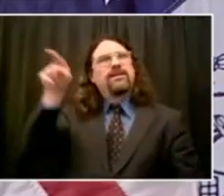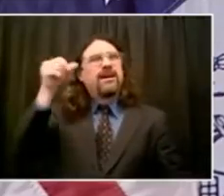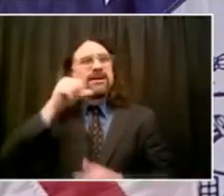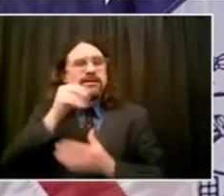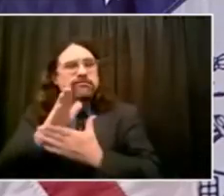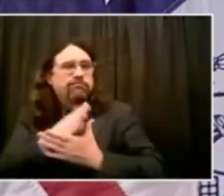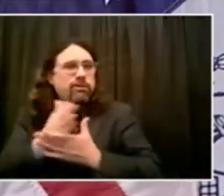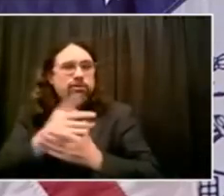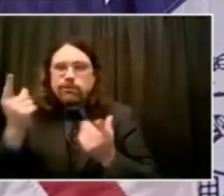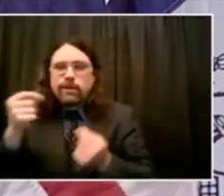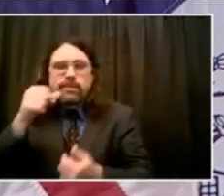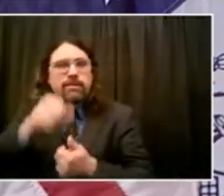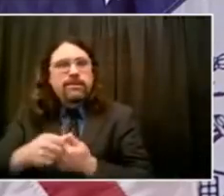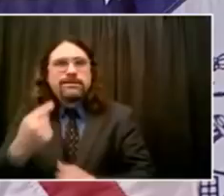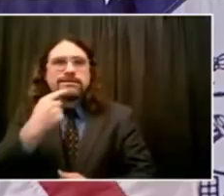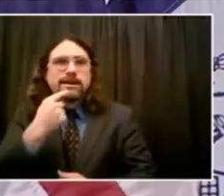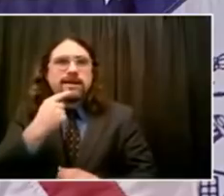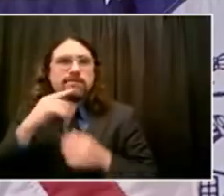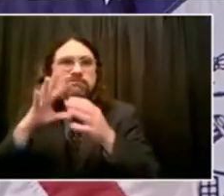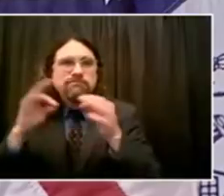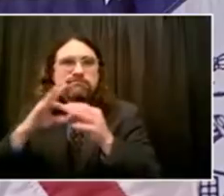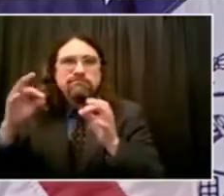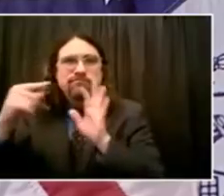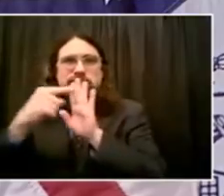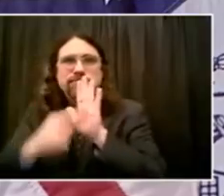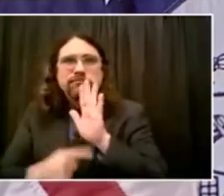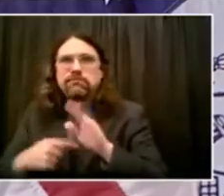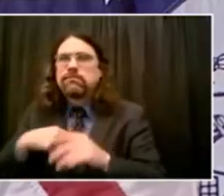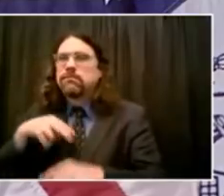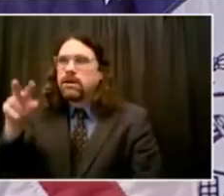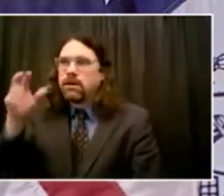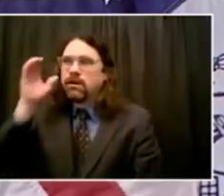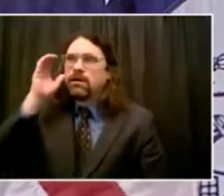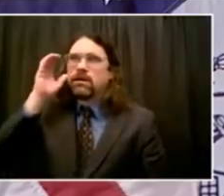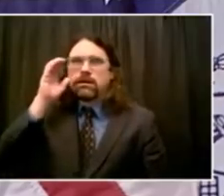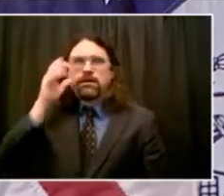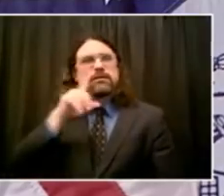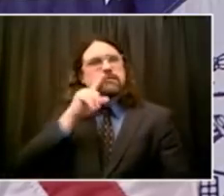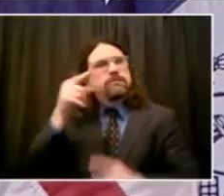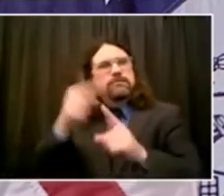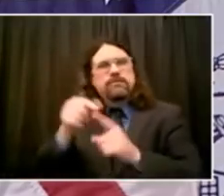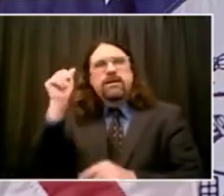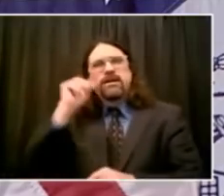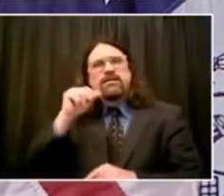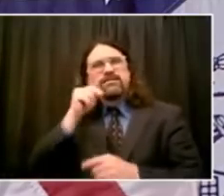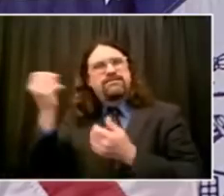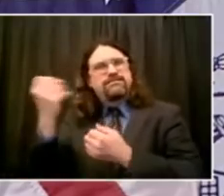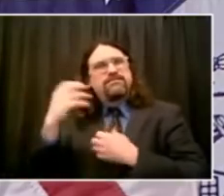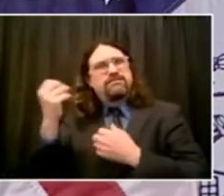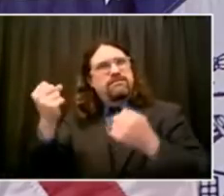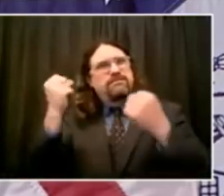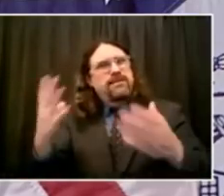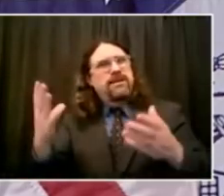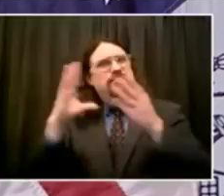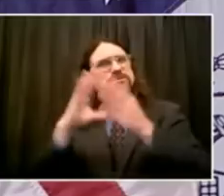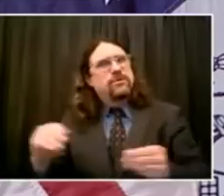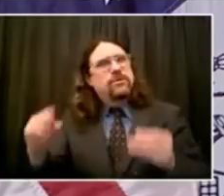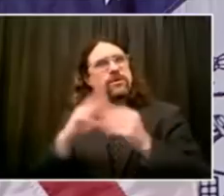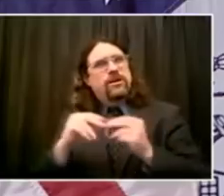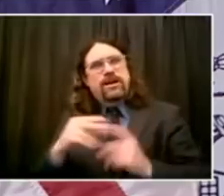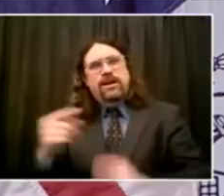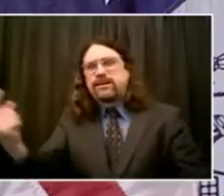what we have gone through as New Yorkers, as Americans. When you talk